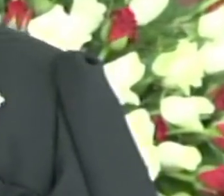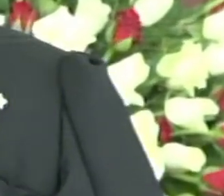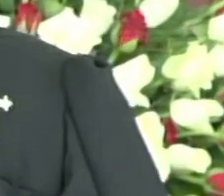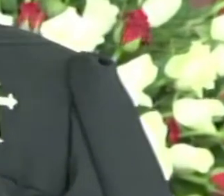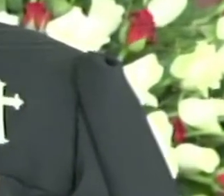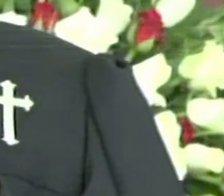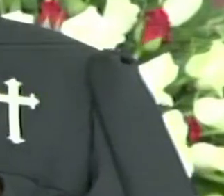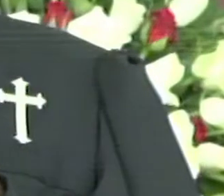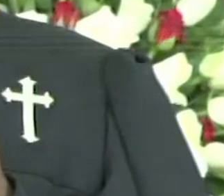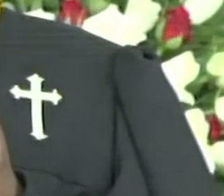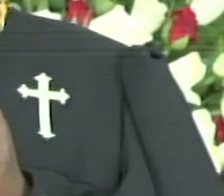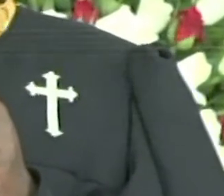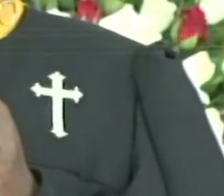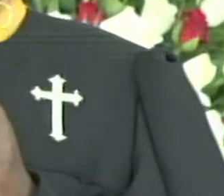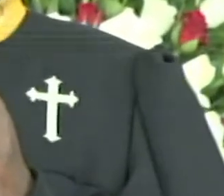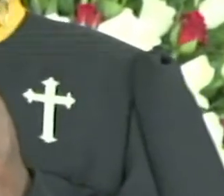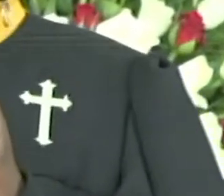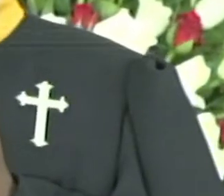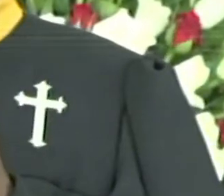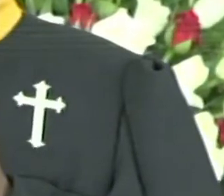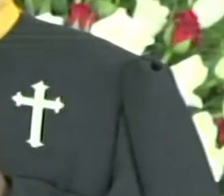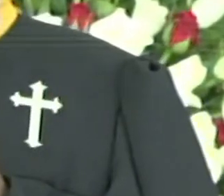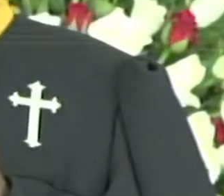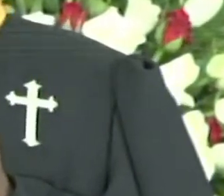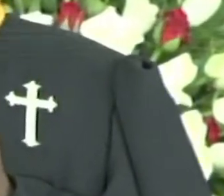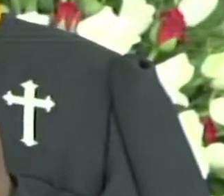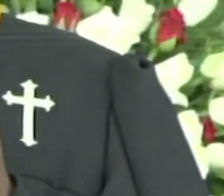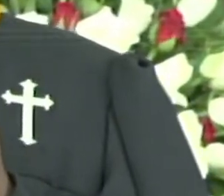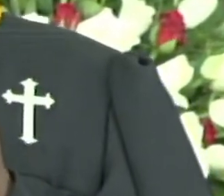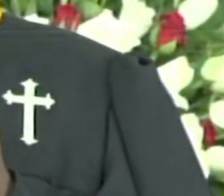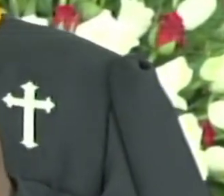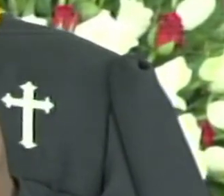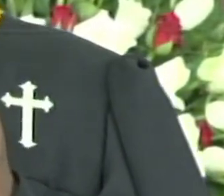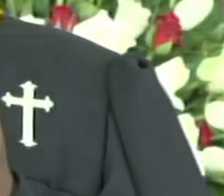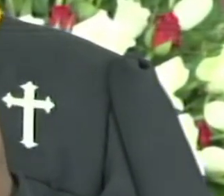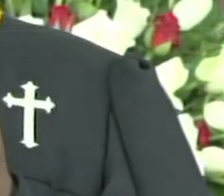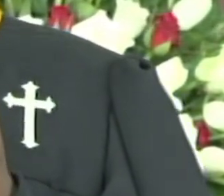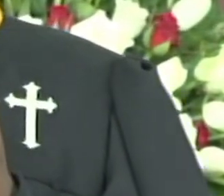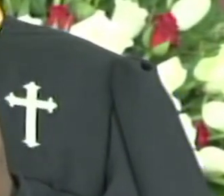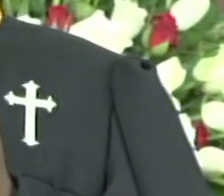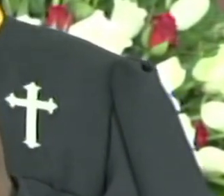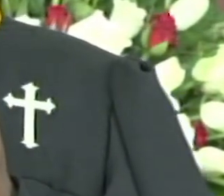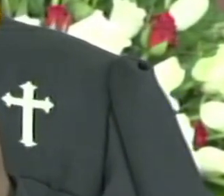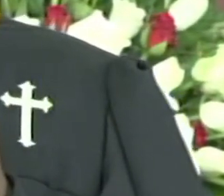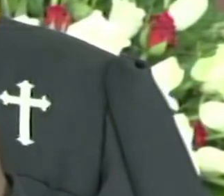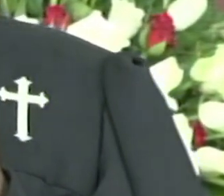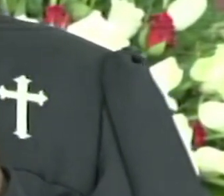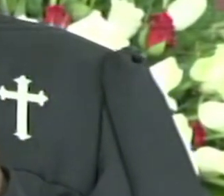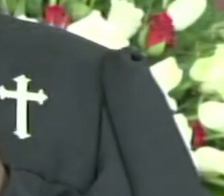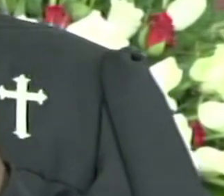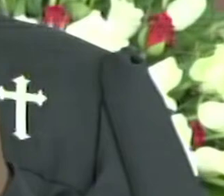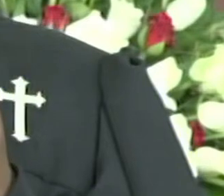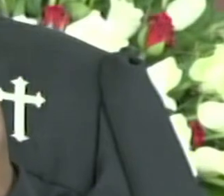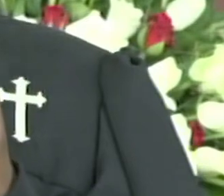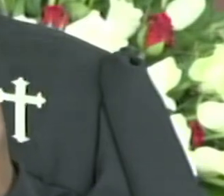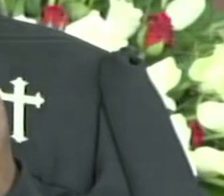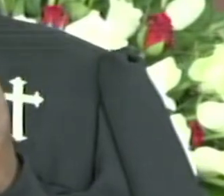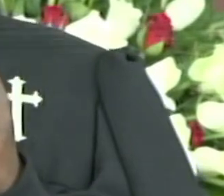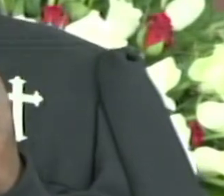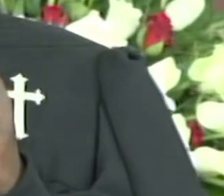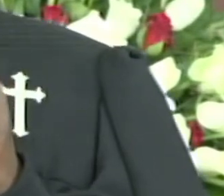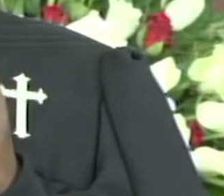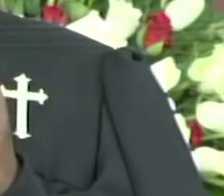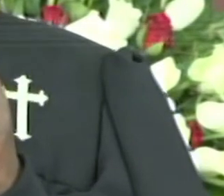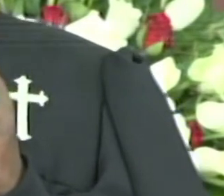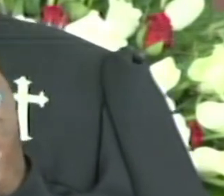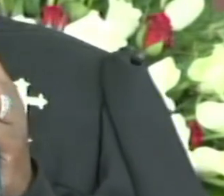yet so loving, invites us into your presence with confidence, O God. And so we just want to honor you. We